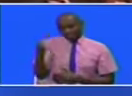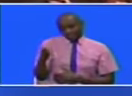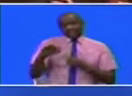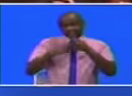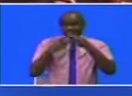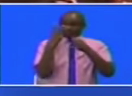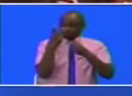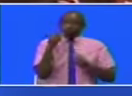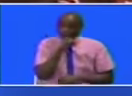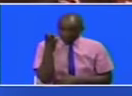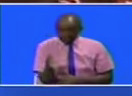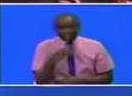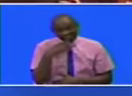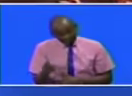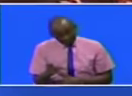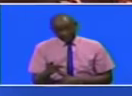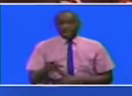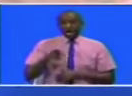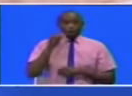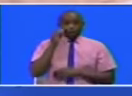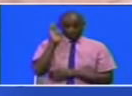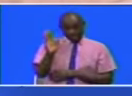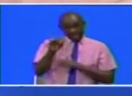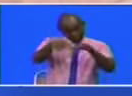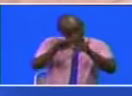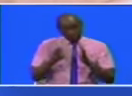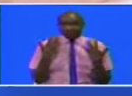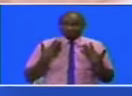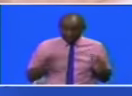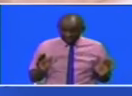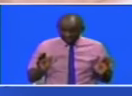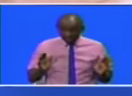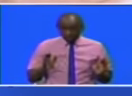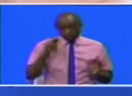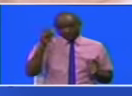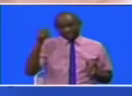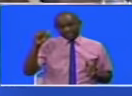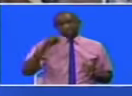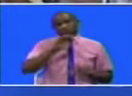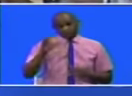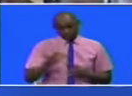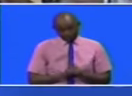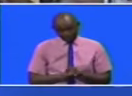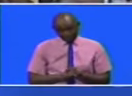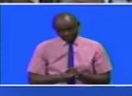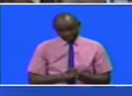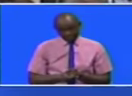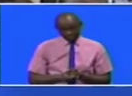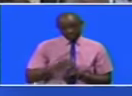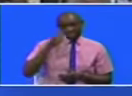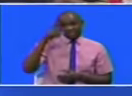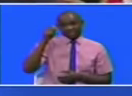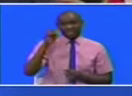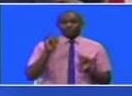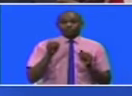was later laid to rest at his Maziwa farm in Kapseret constituency, Uasin Gishu County. Elvis